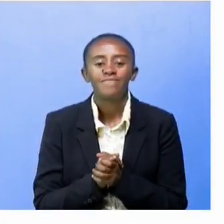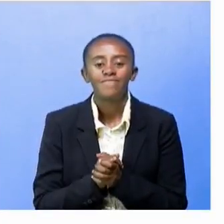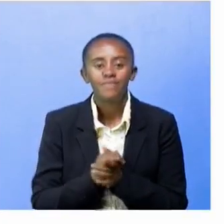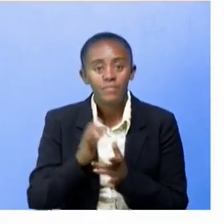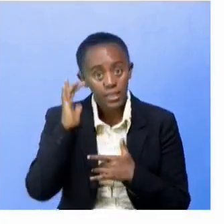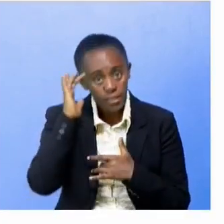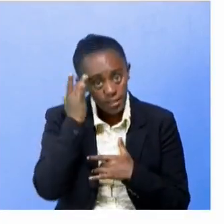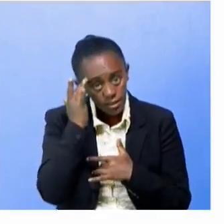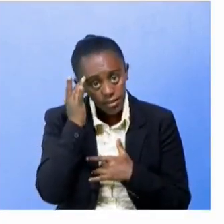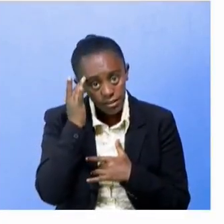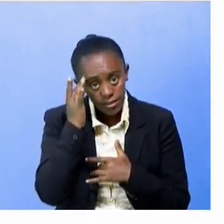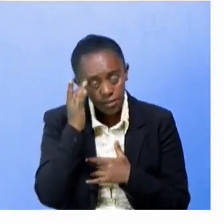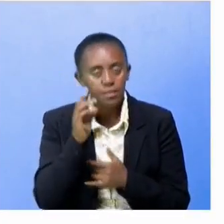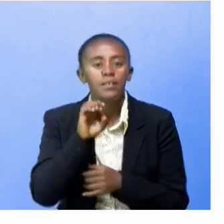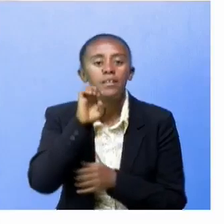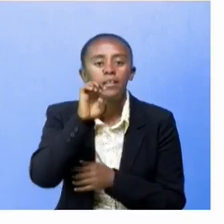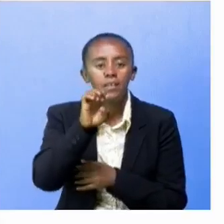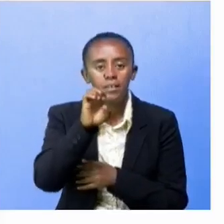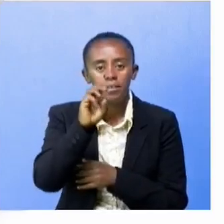Diseases like emphysema,